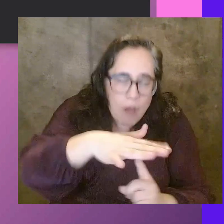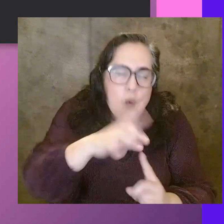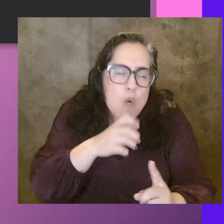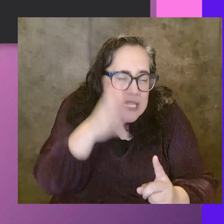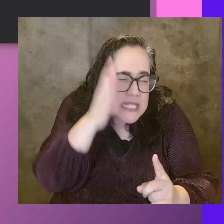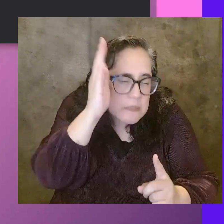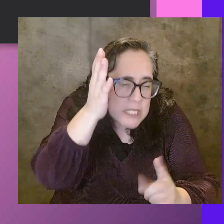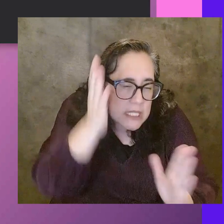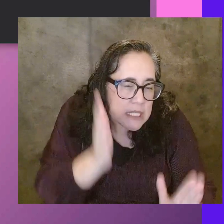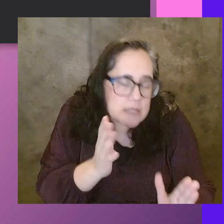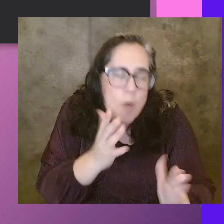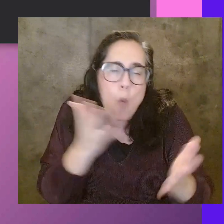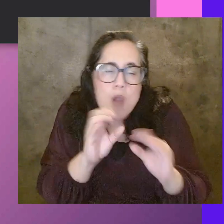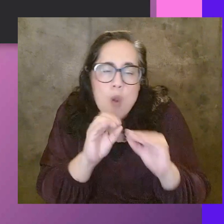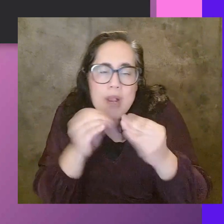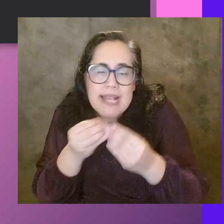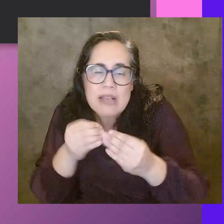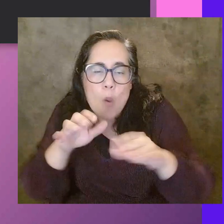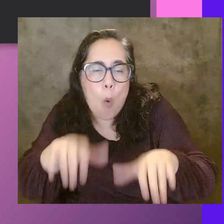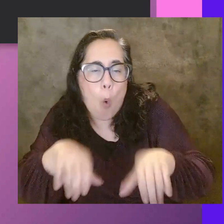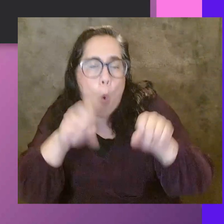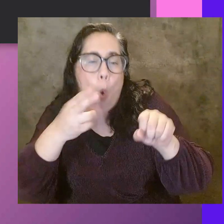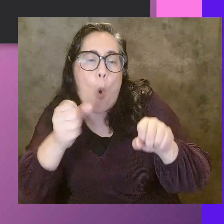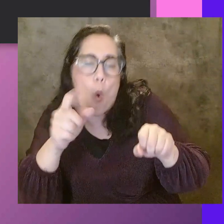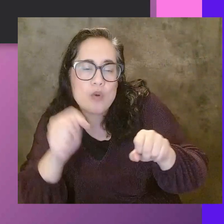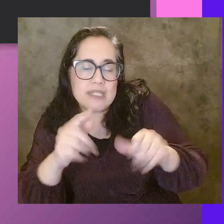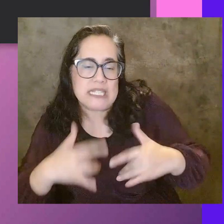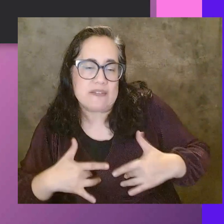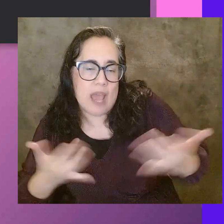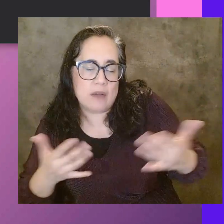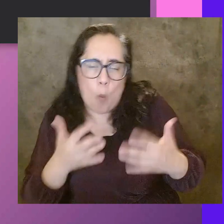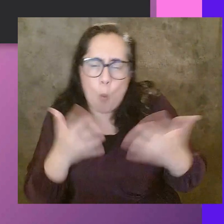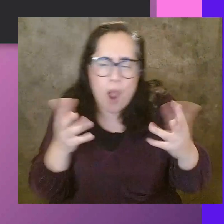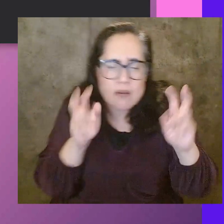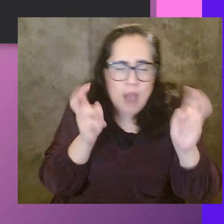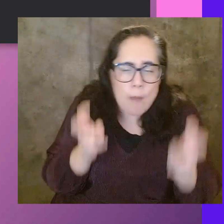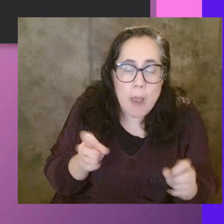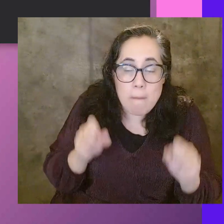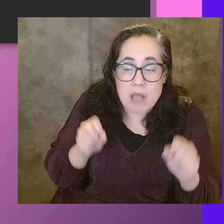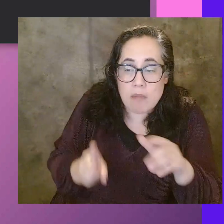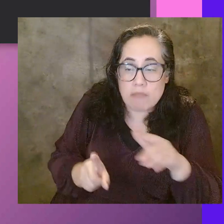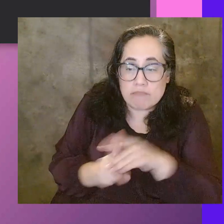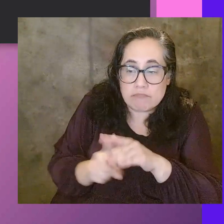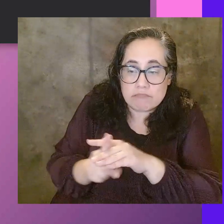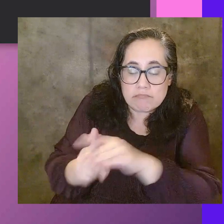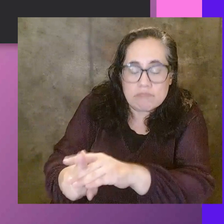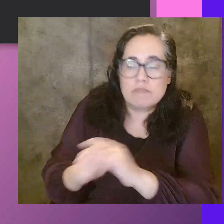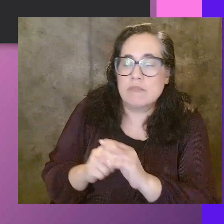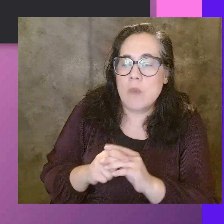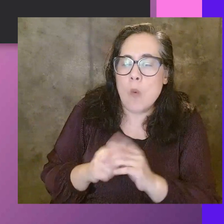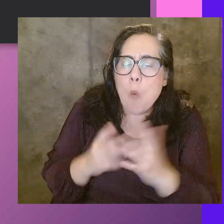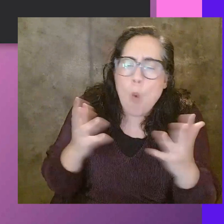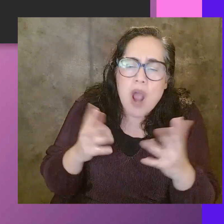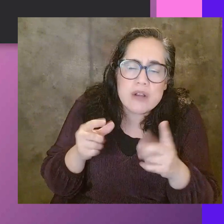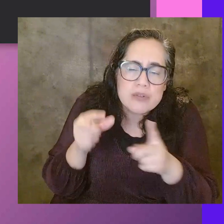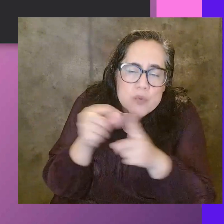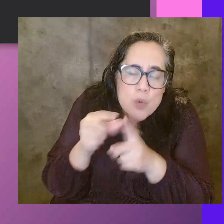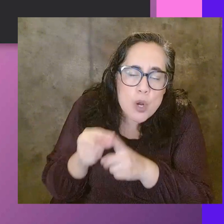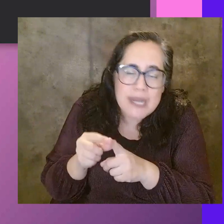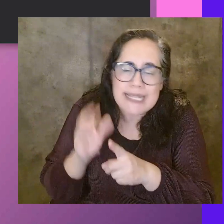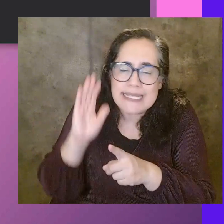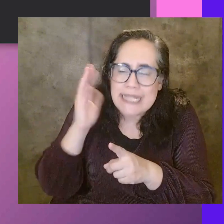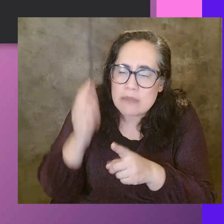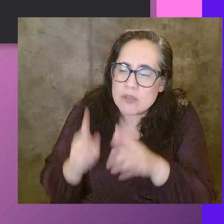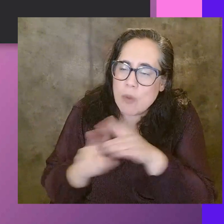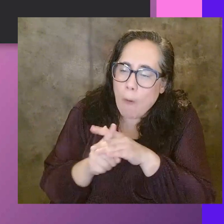Who is speaking? What organization is hosting the event? What topics are likely to come up? What